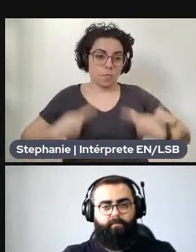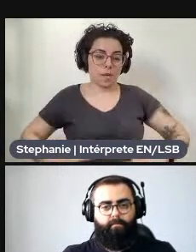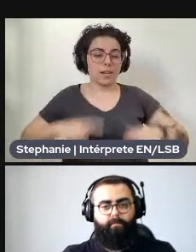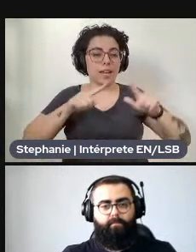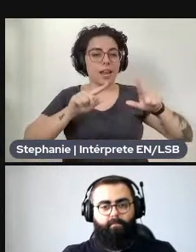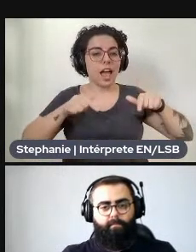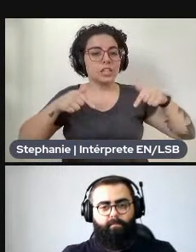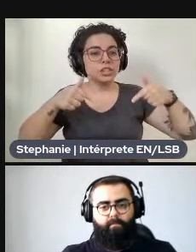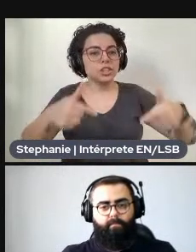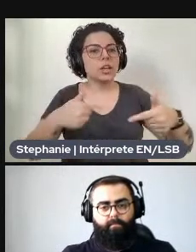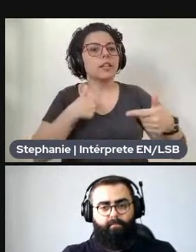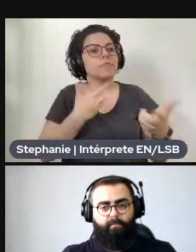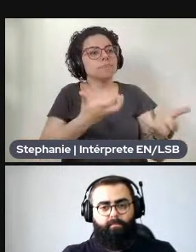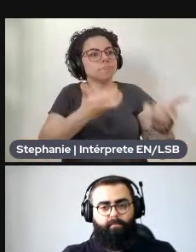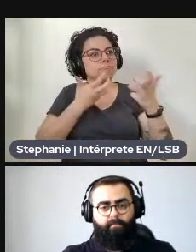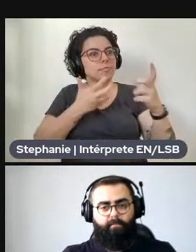throws